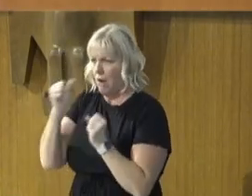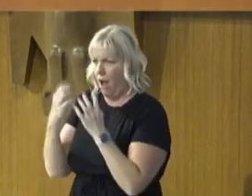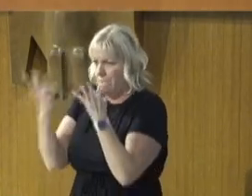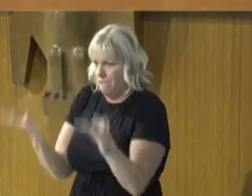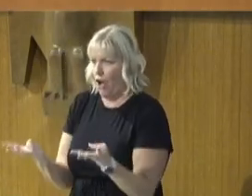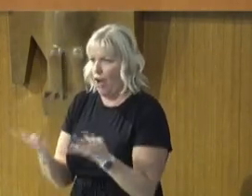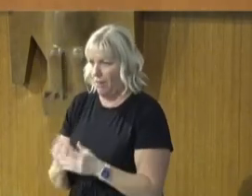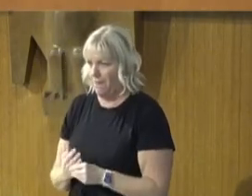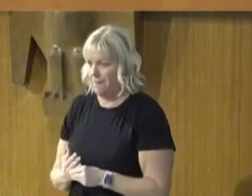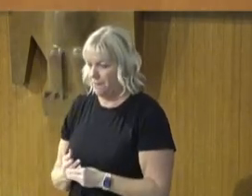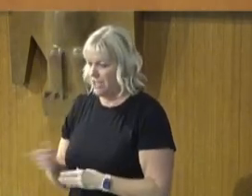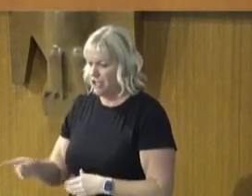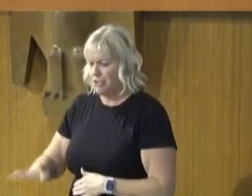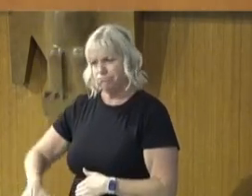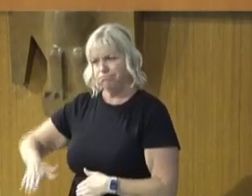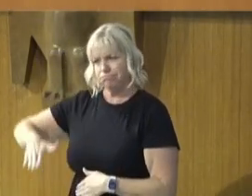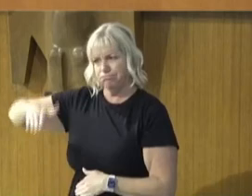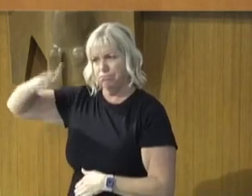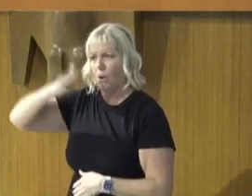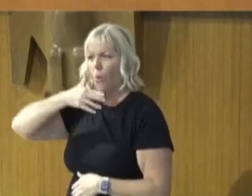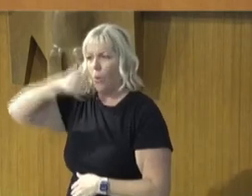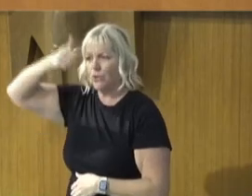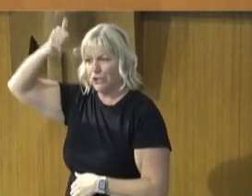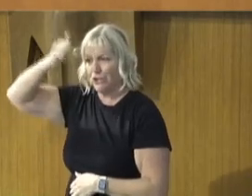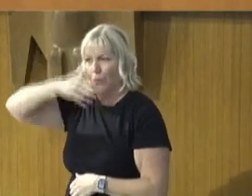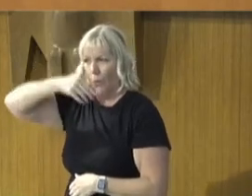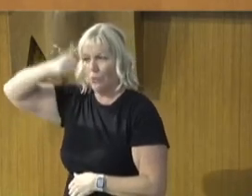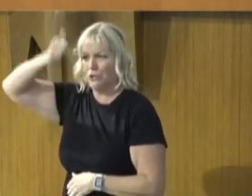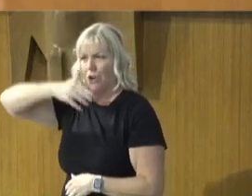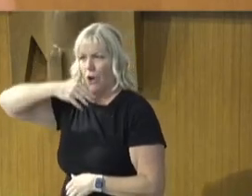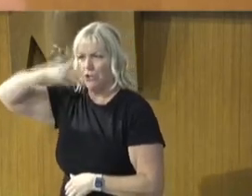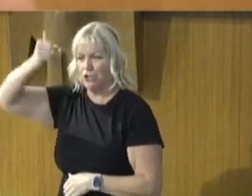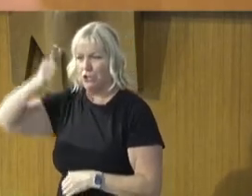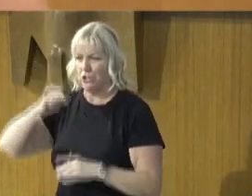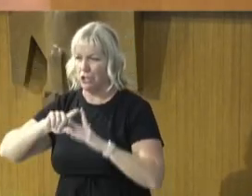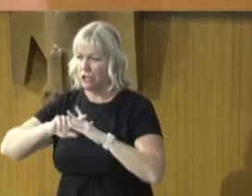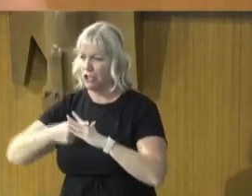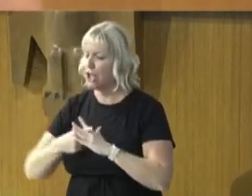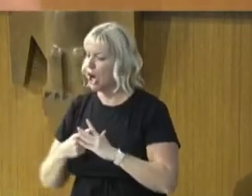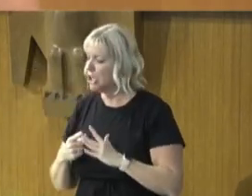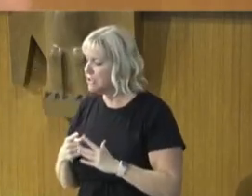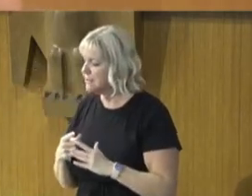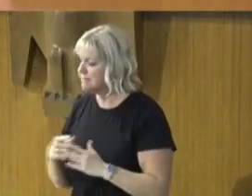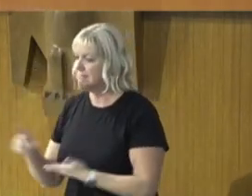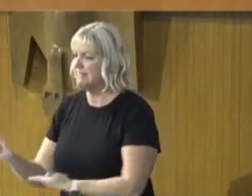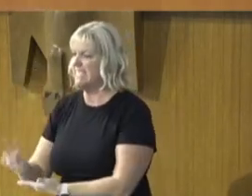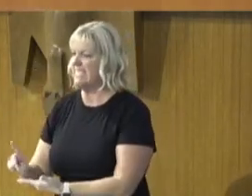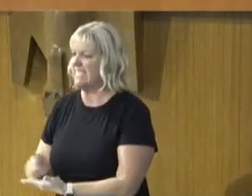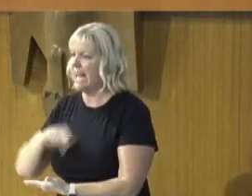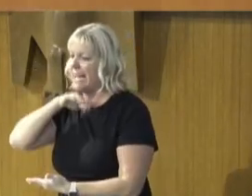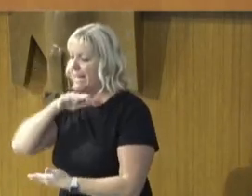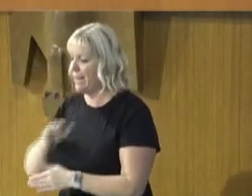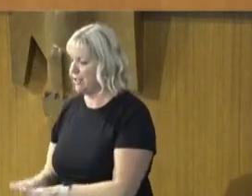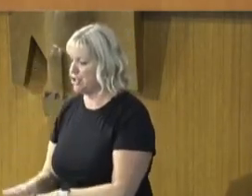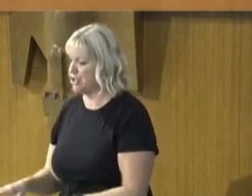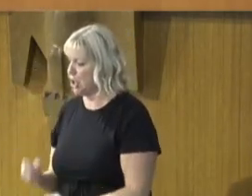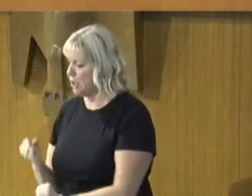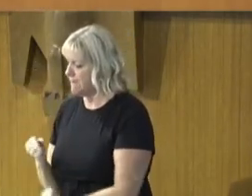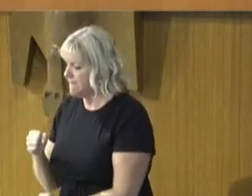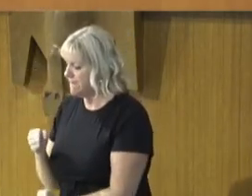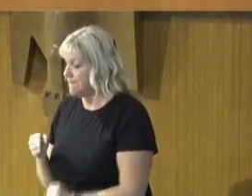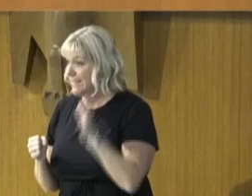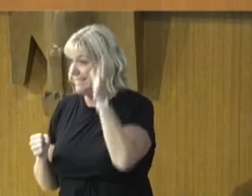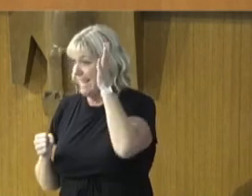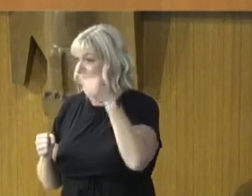And as she grows older, she begins scratching designs with one of those sticks into the dirt as her father